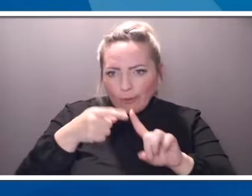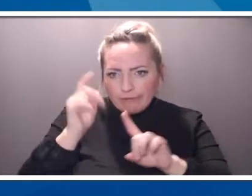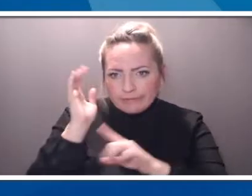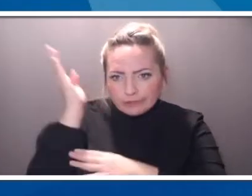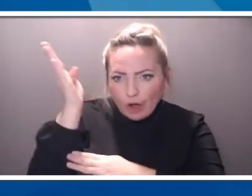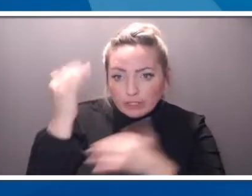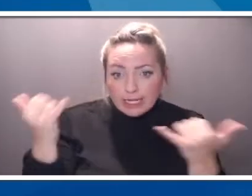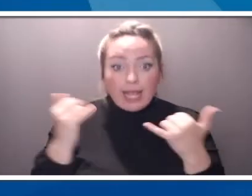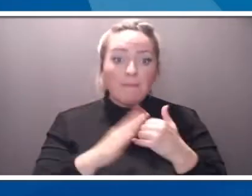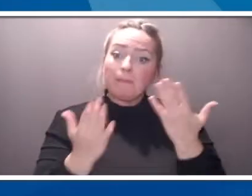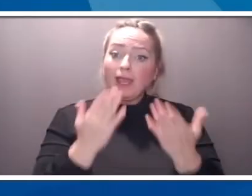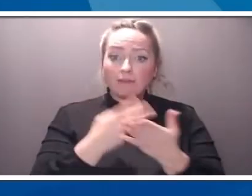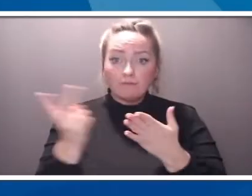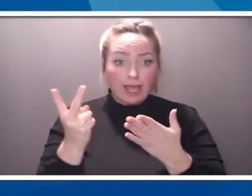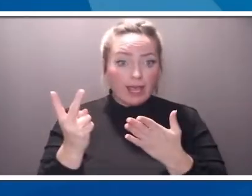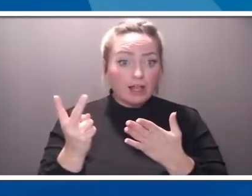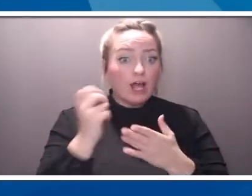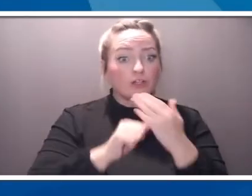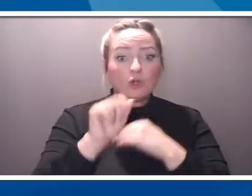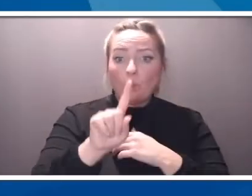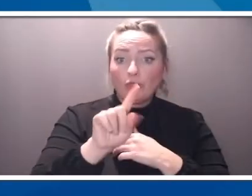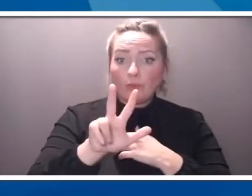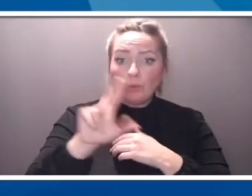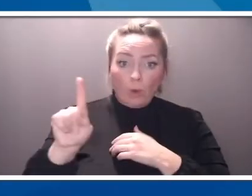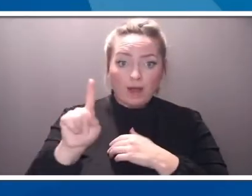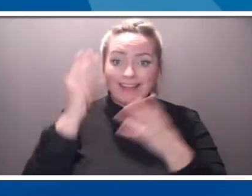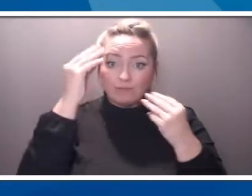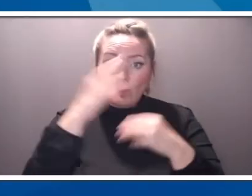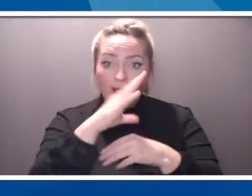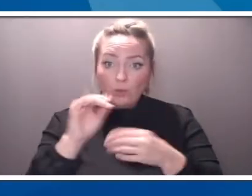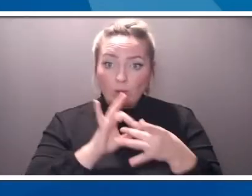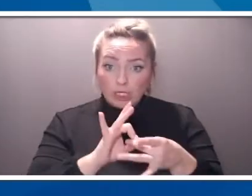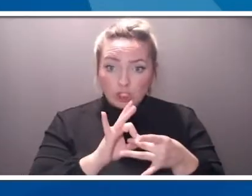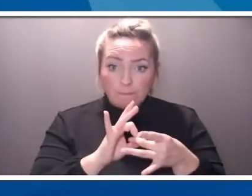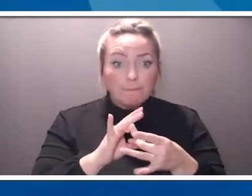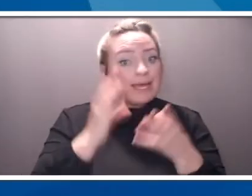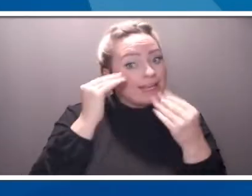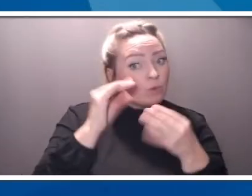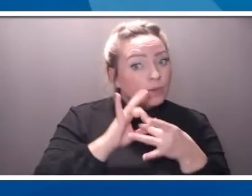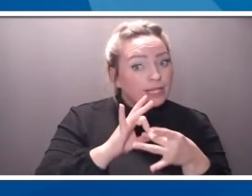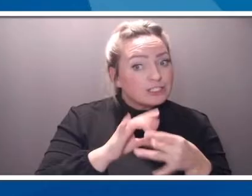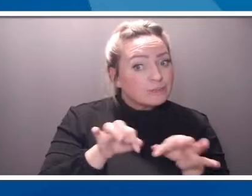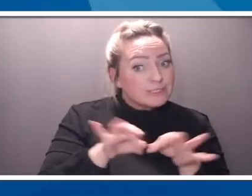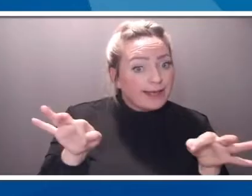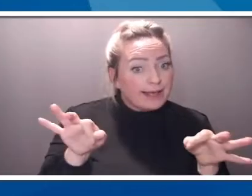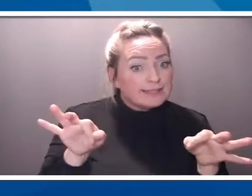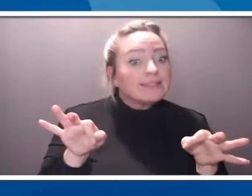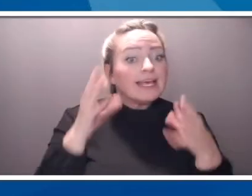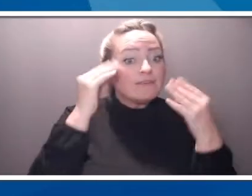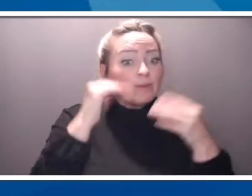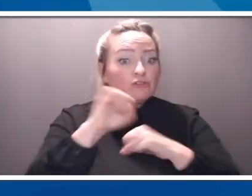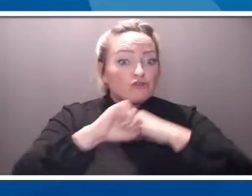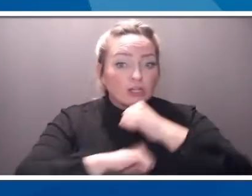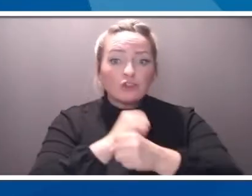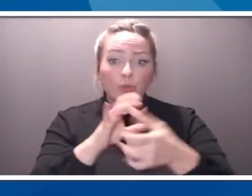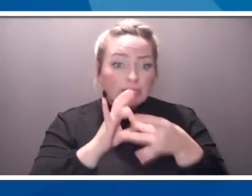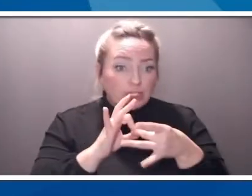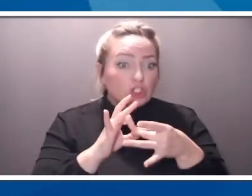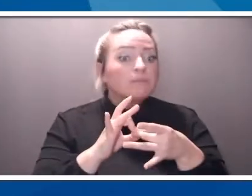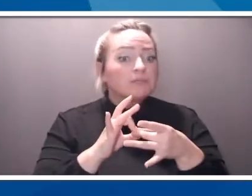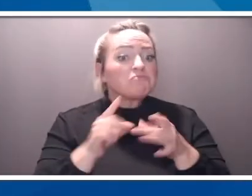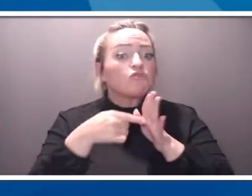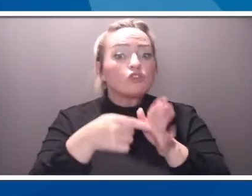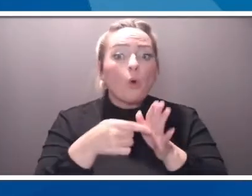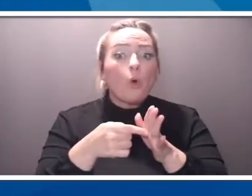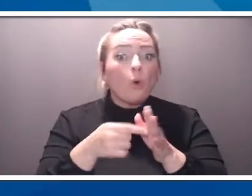is the conceit of the talk. Maybe I can fail this under 131, info and relationships. Now, info and relationships says